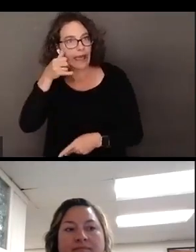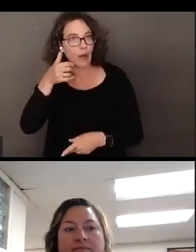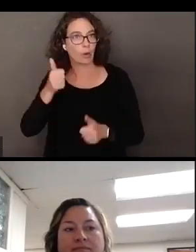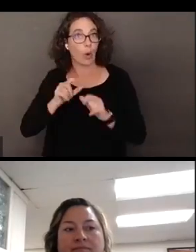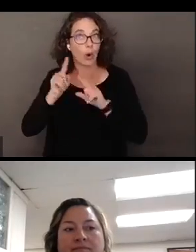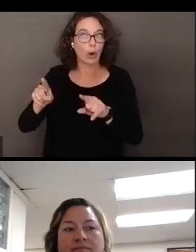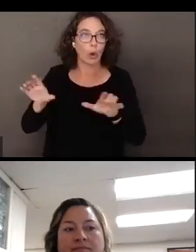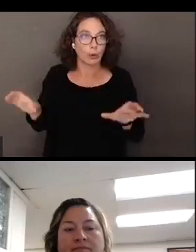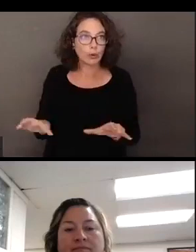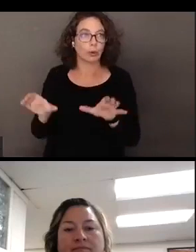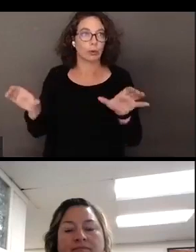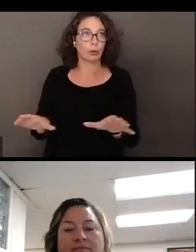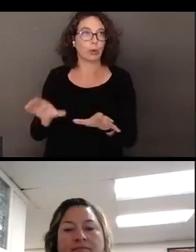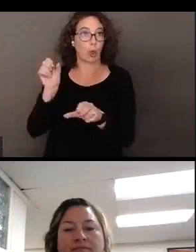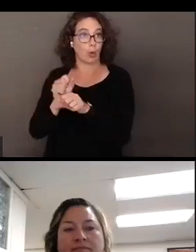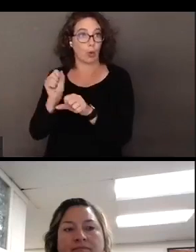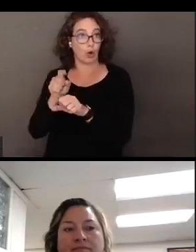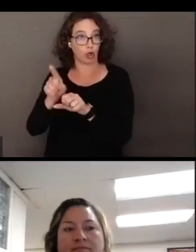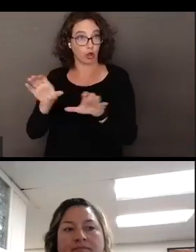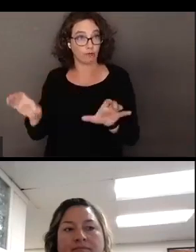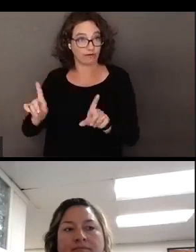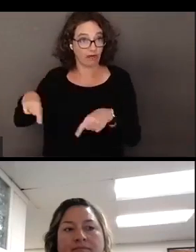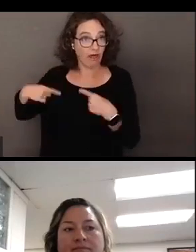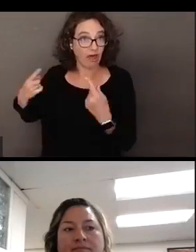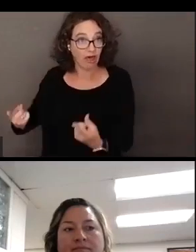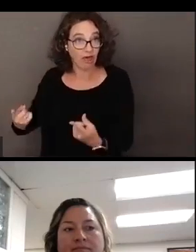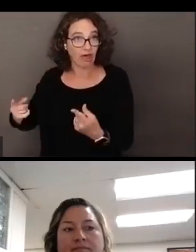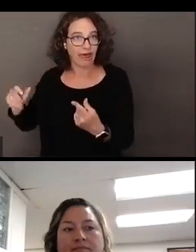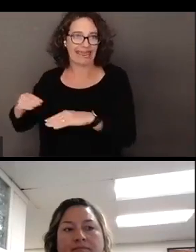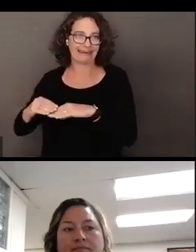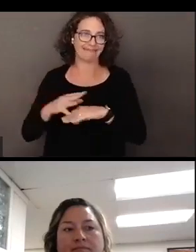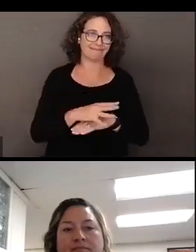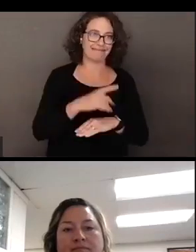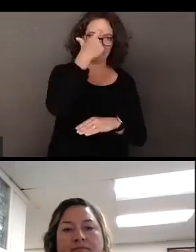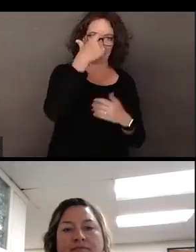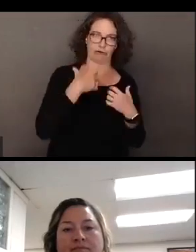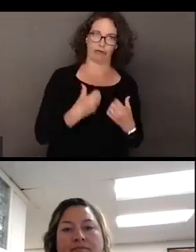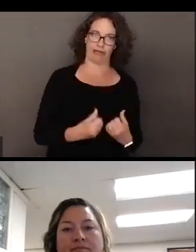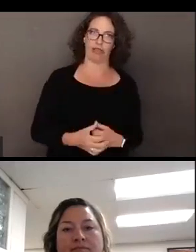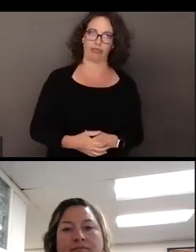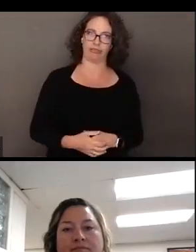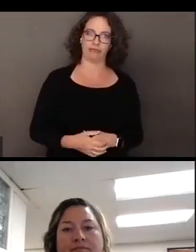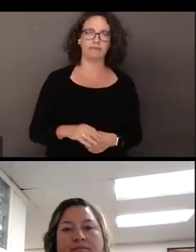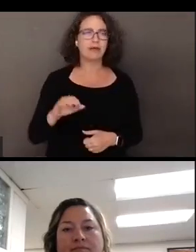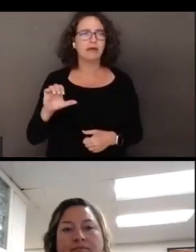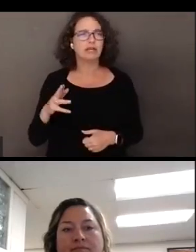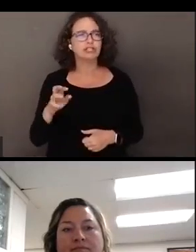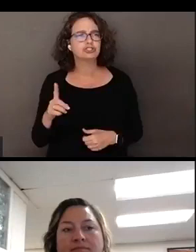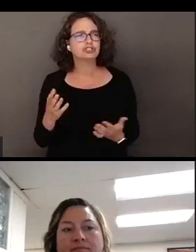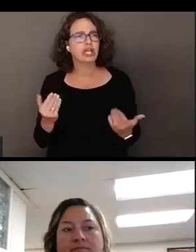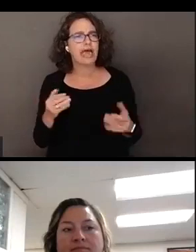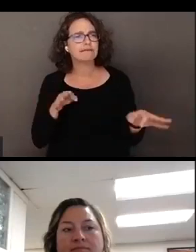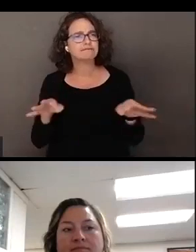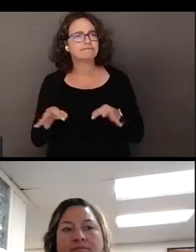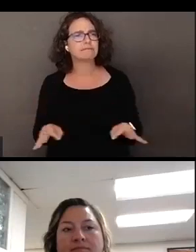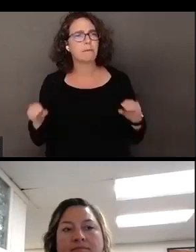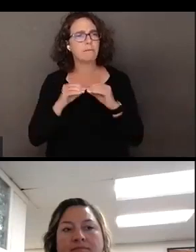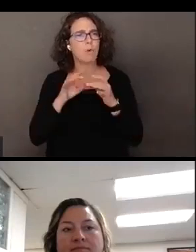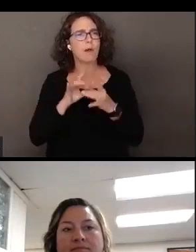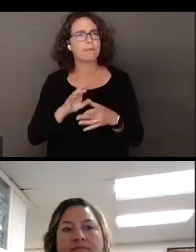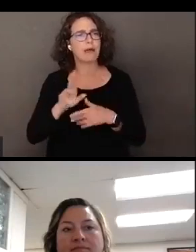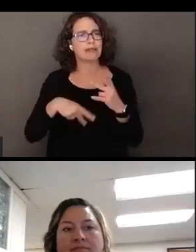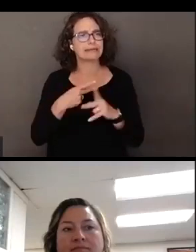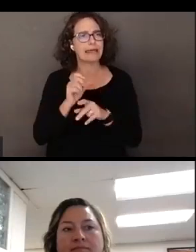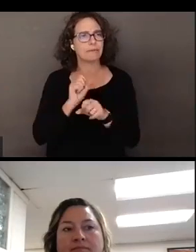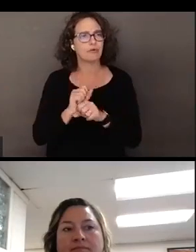for ages, that can reflect in your mental health, right? So Chad, tell us a little bit more about the type of work AgrAbility